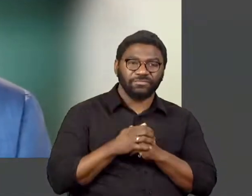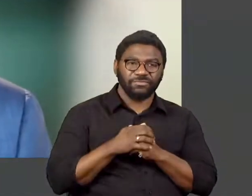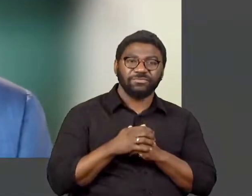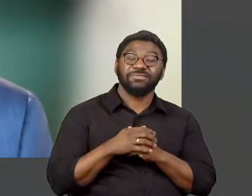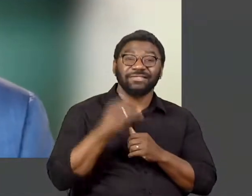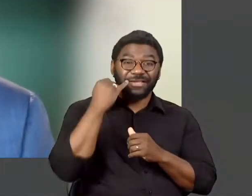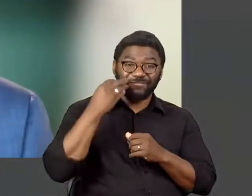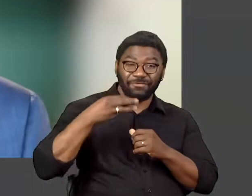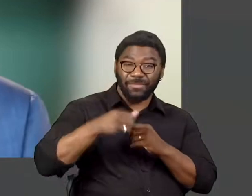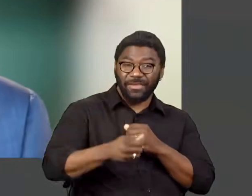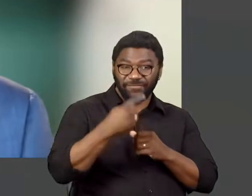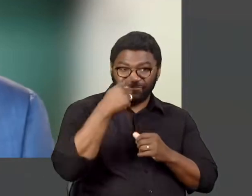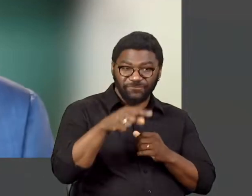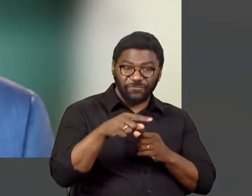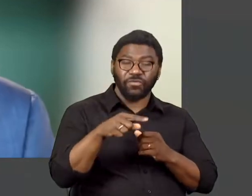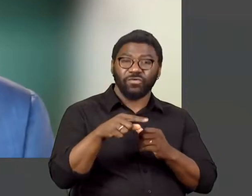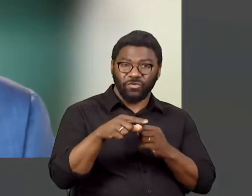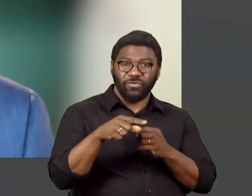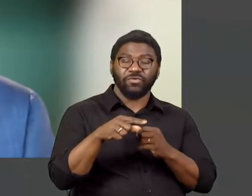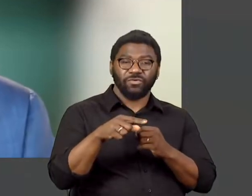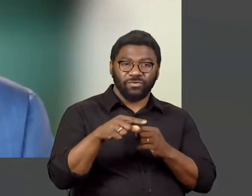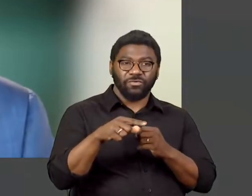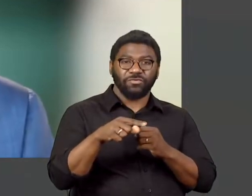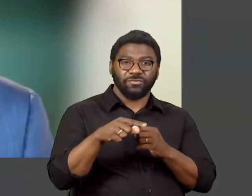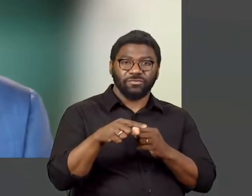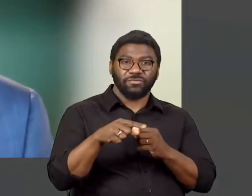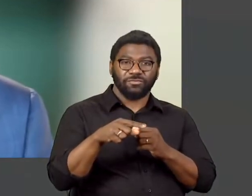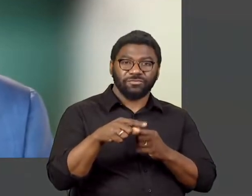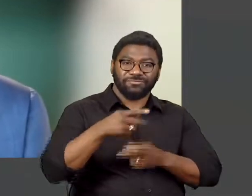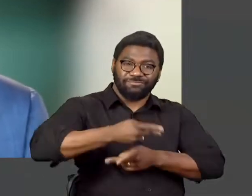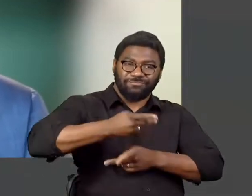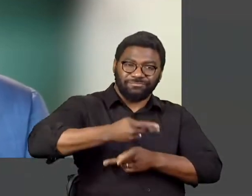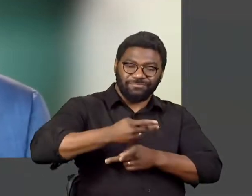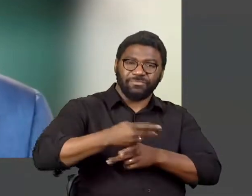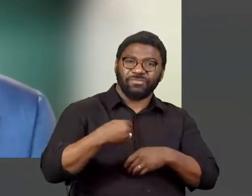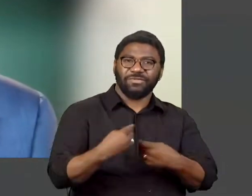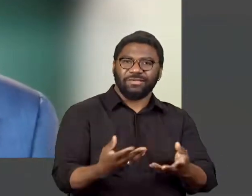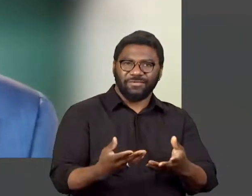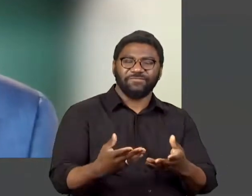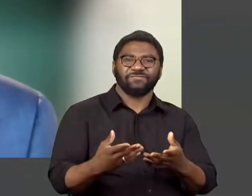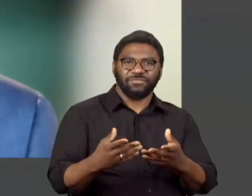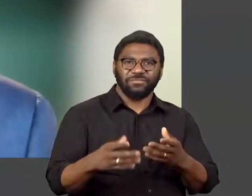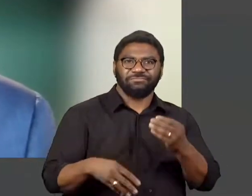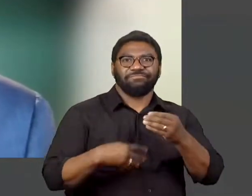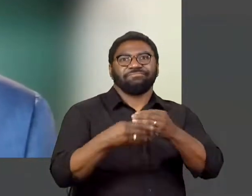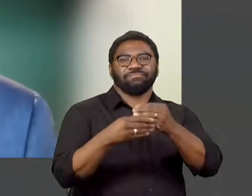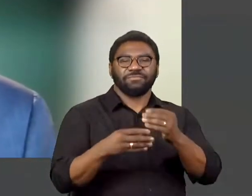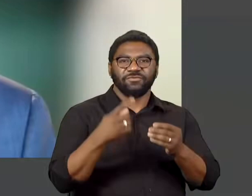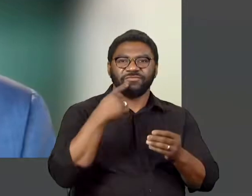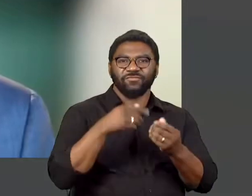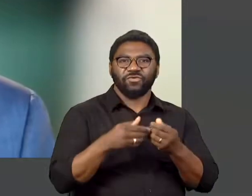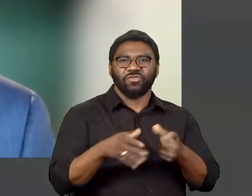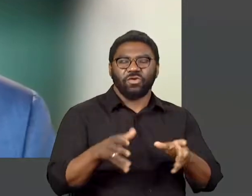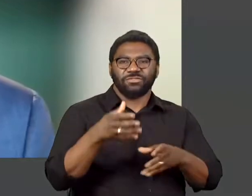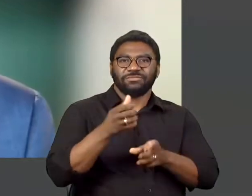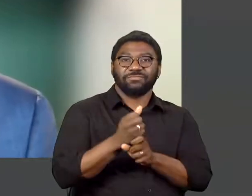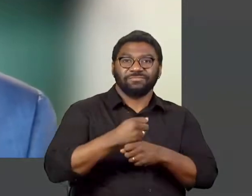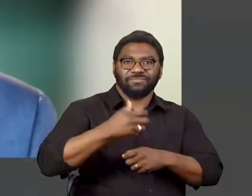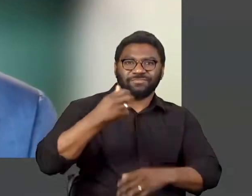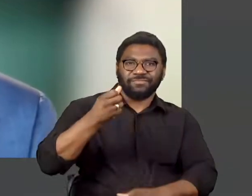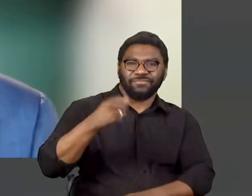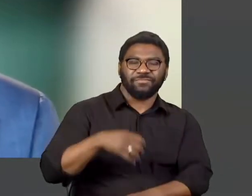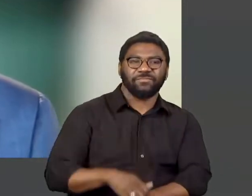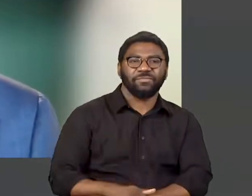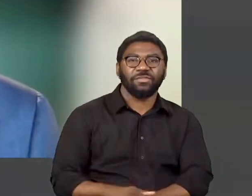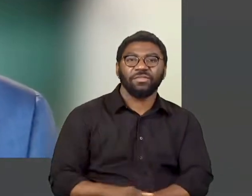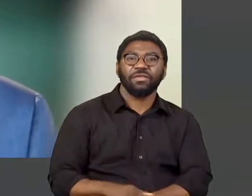and to compensate them for lost milk production. And of course, USDA is performing all of the tests on cattle prior to their movement or to confirm the health of